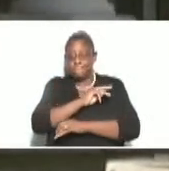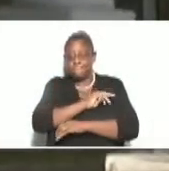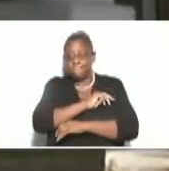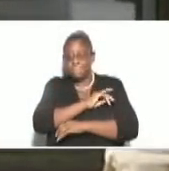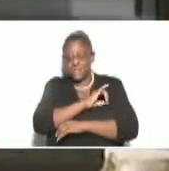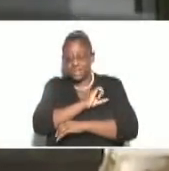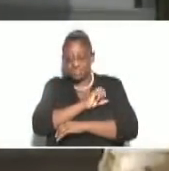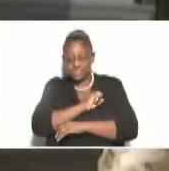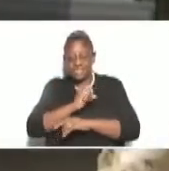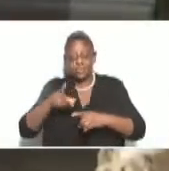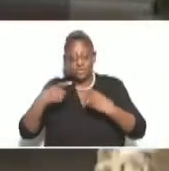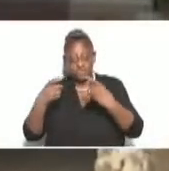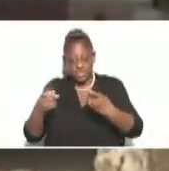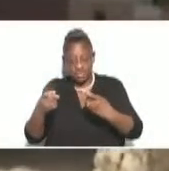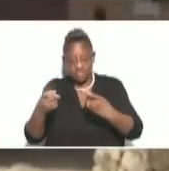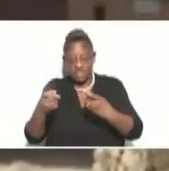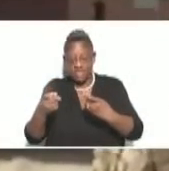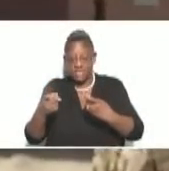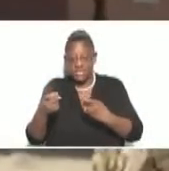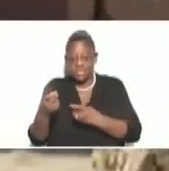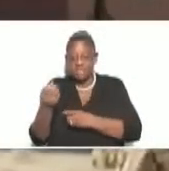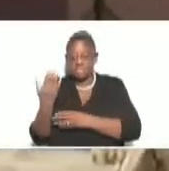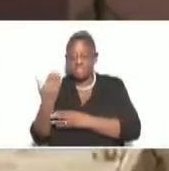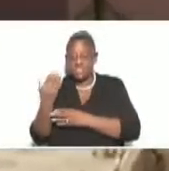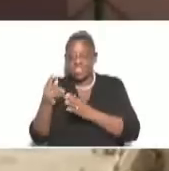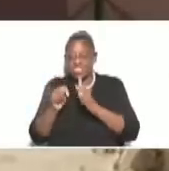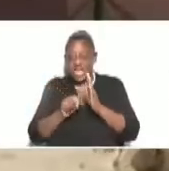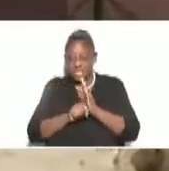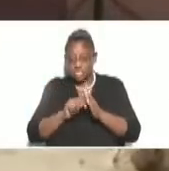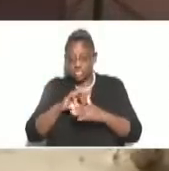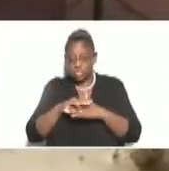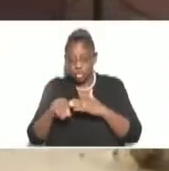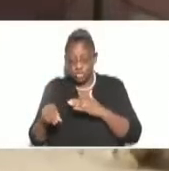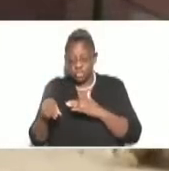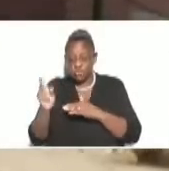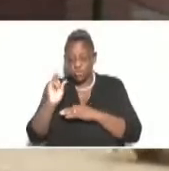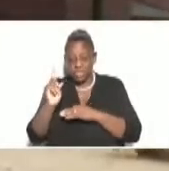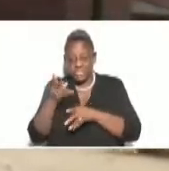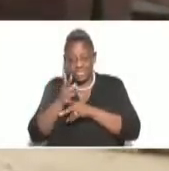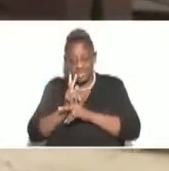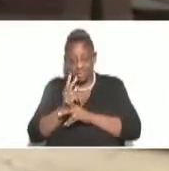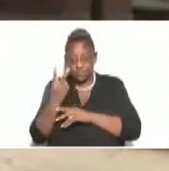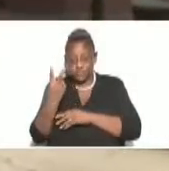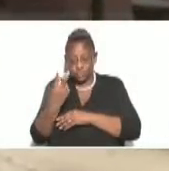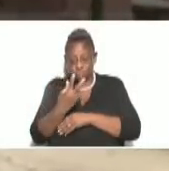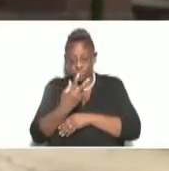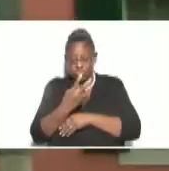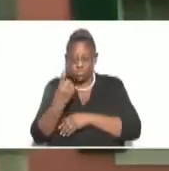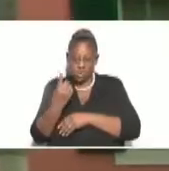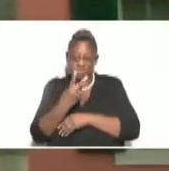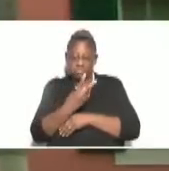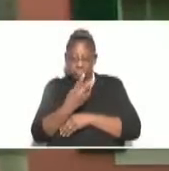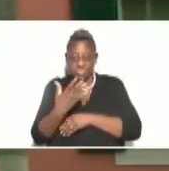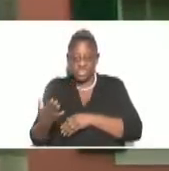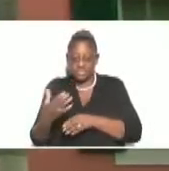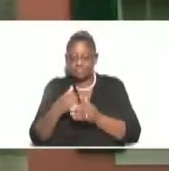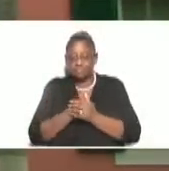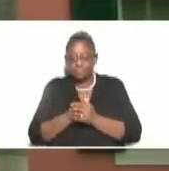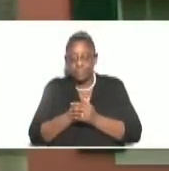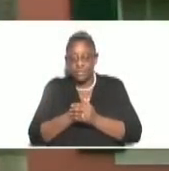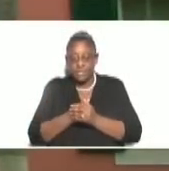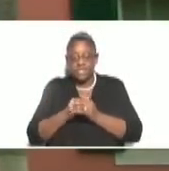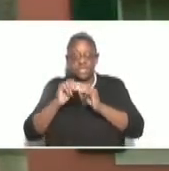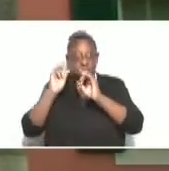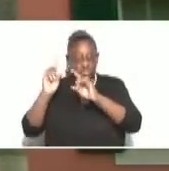each granted bail in the amount of $15,000 with 1 or 2 suretors. Dr. Minnis was ordered to report to the Cable